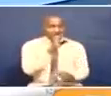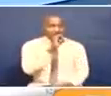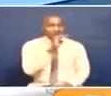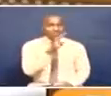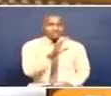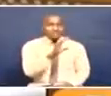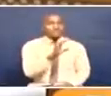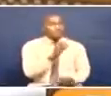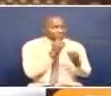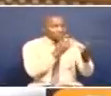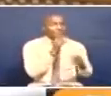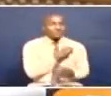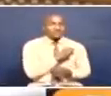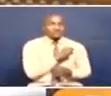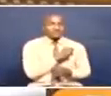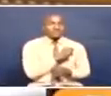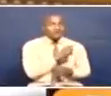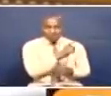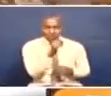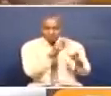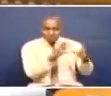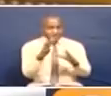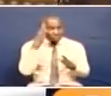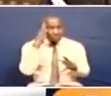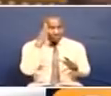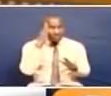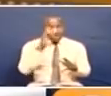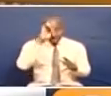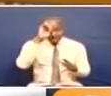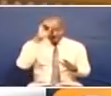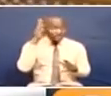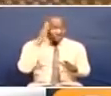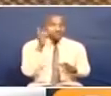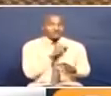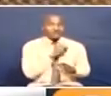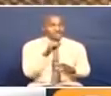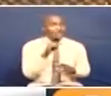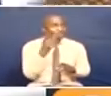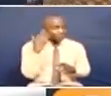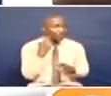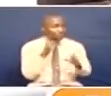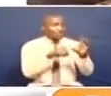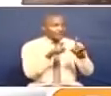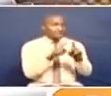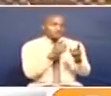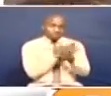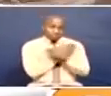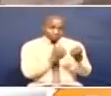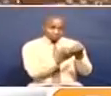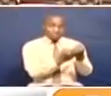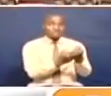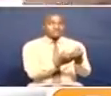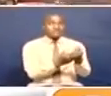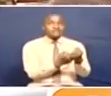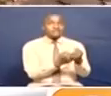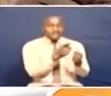was on notice. The parties were on notice. The Attorney General was on notice as amicus even then, that the system